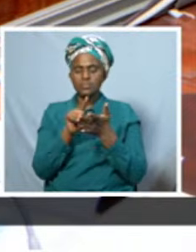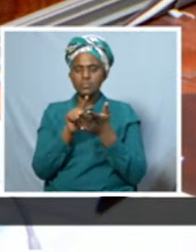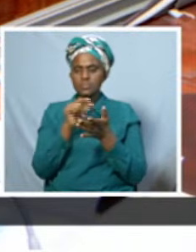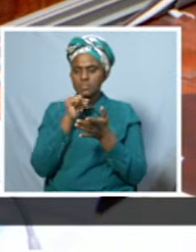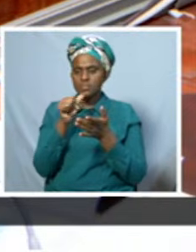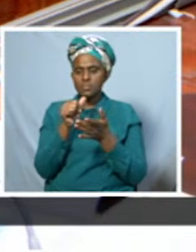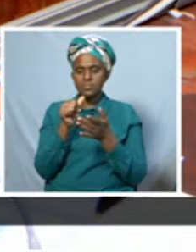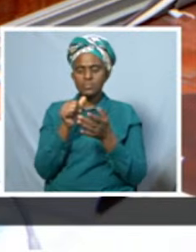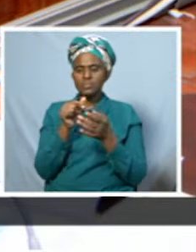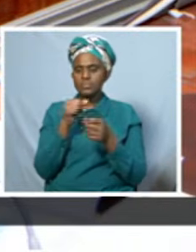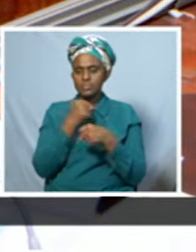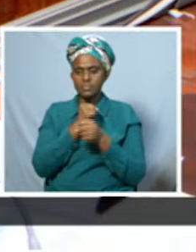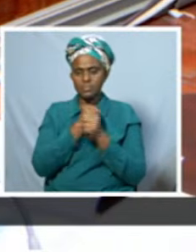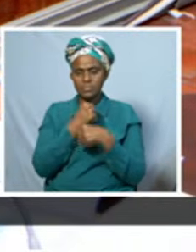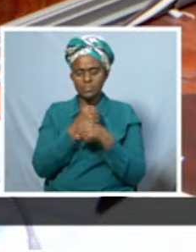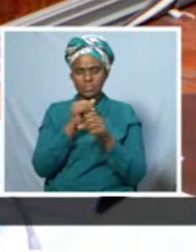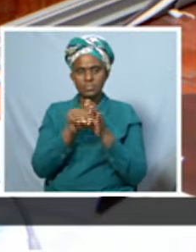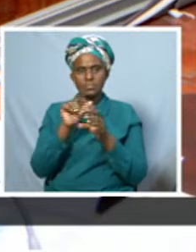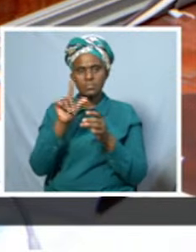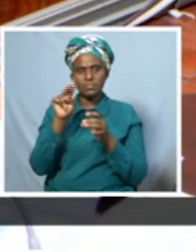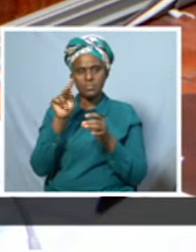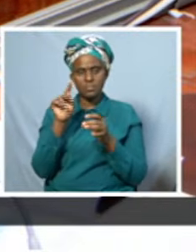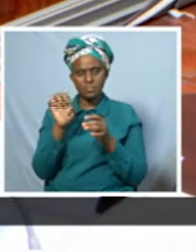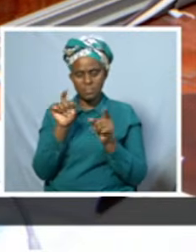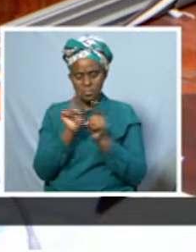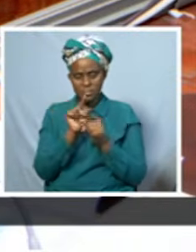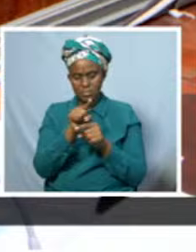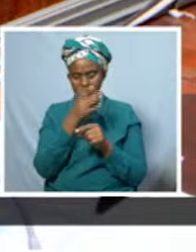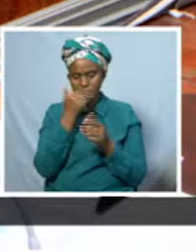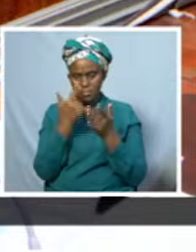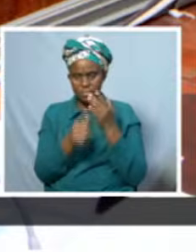not being actualized in LUNTE. And this should